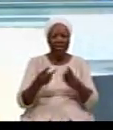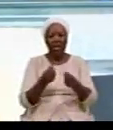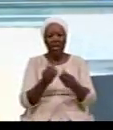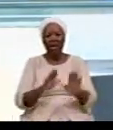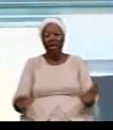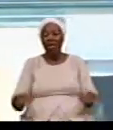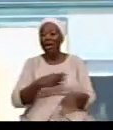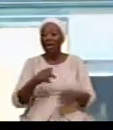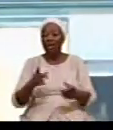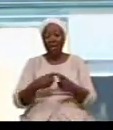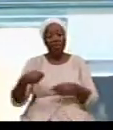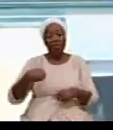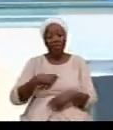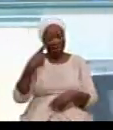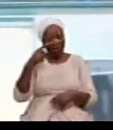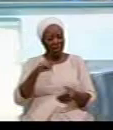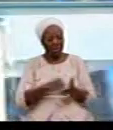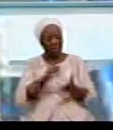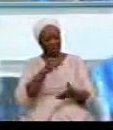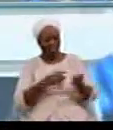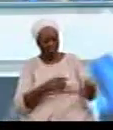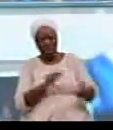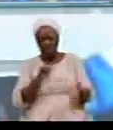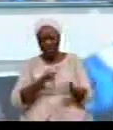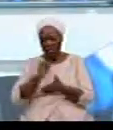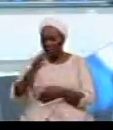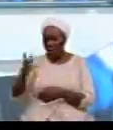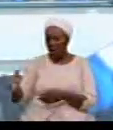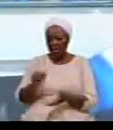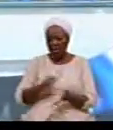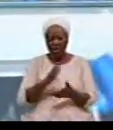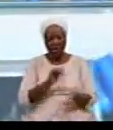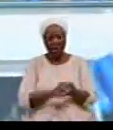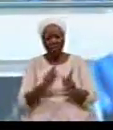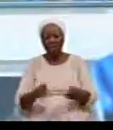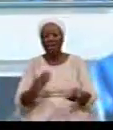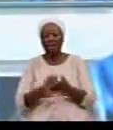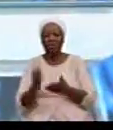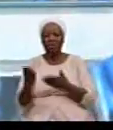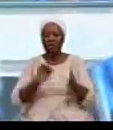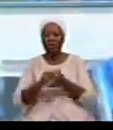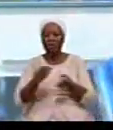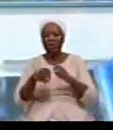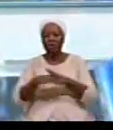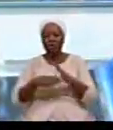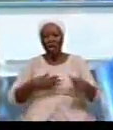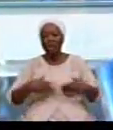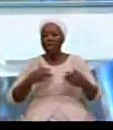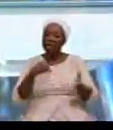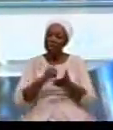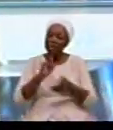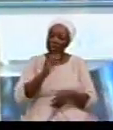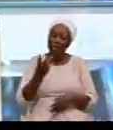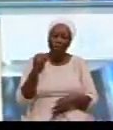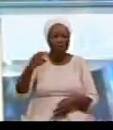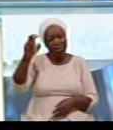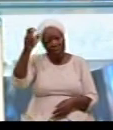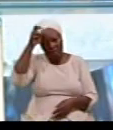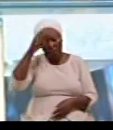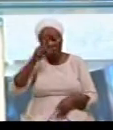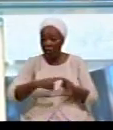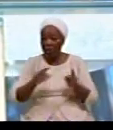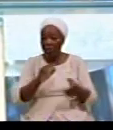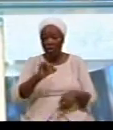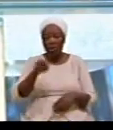it's this or that causing the problem. It was Satan. But even though he didn't know,